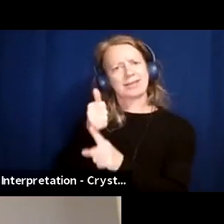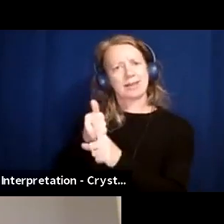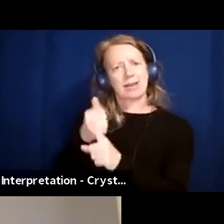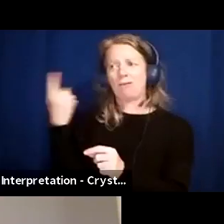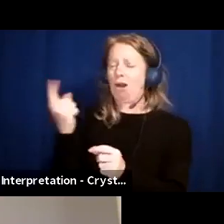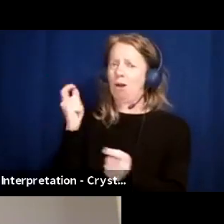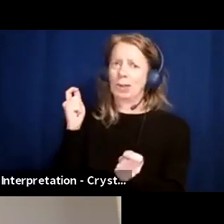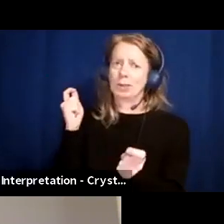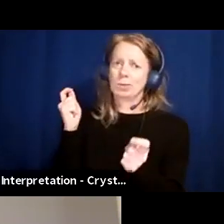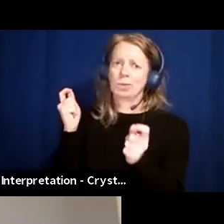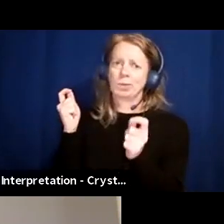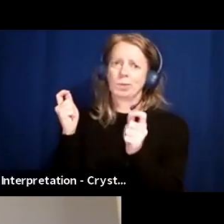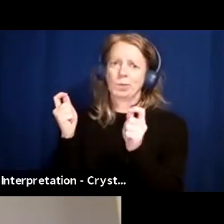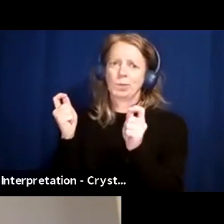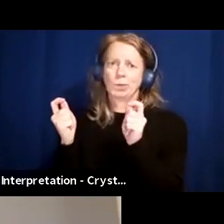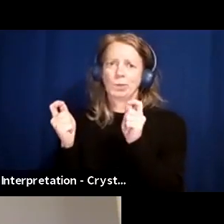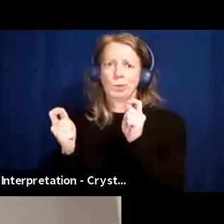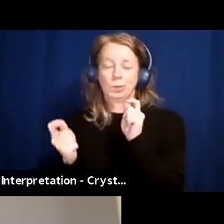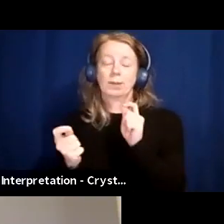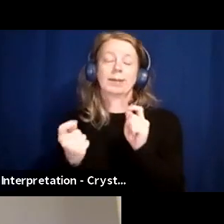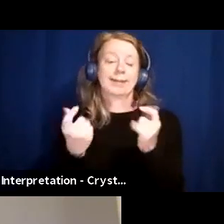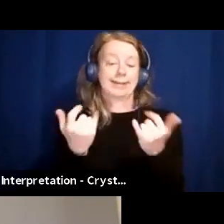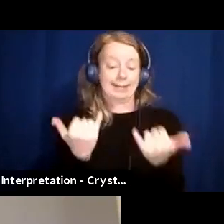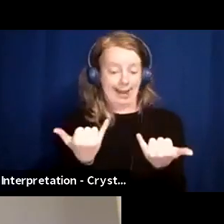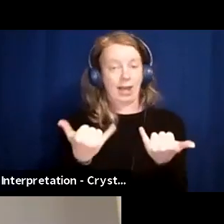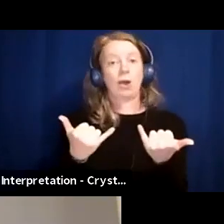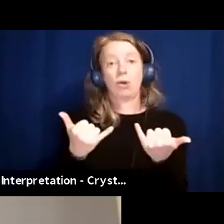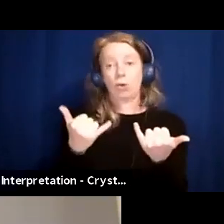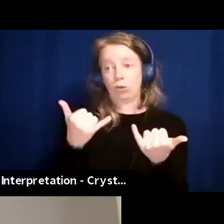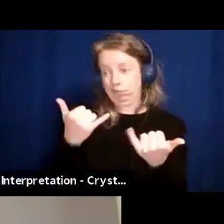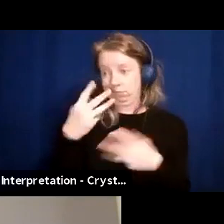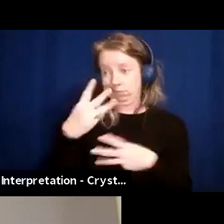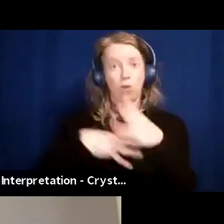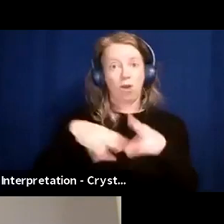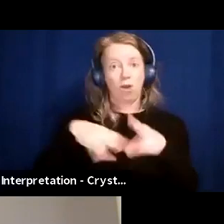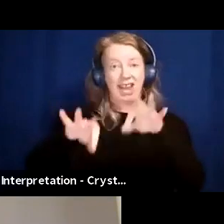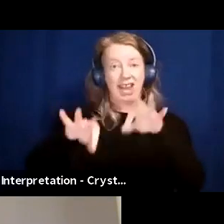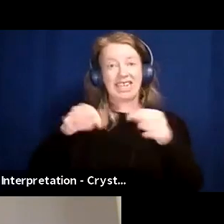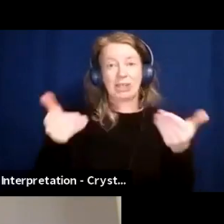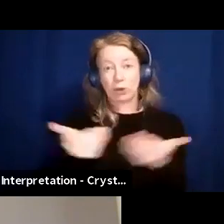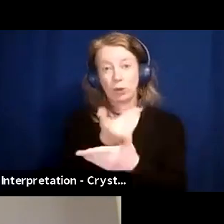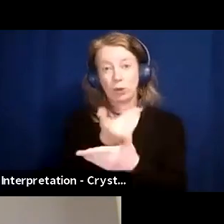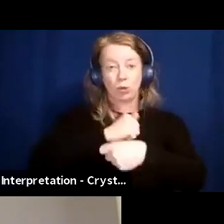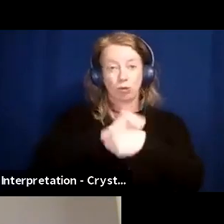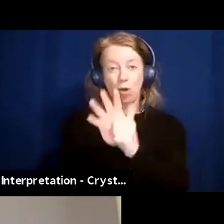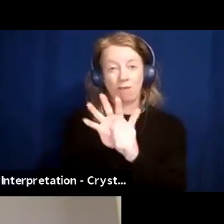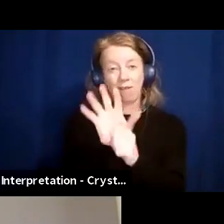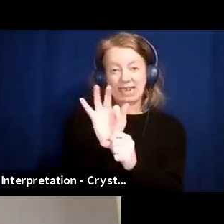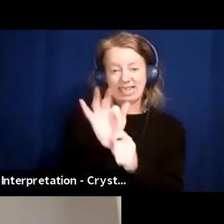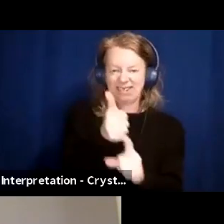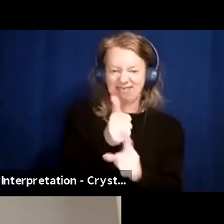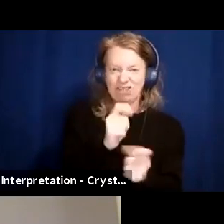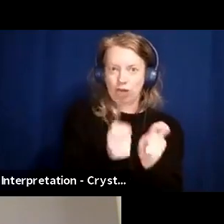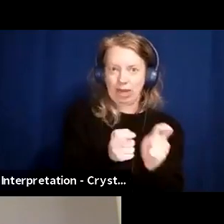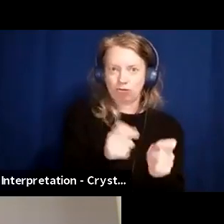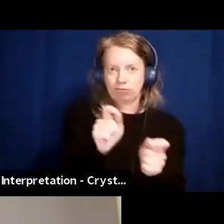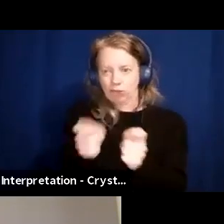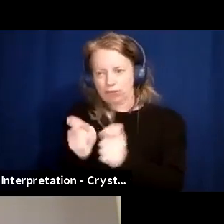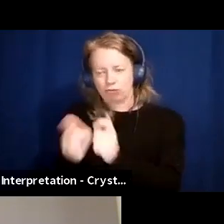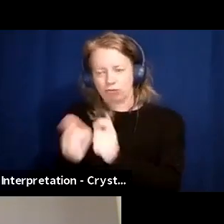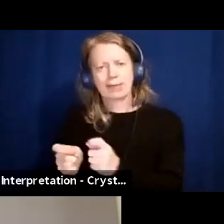new COVID variants discovered, throughout the world. How does this vaccine relate to